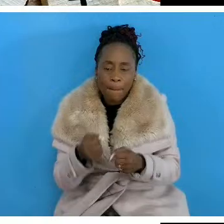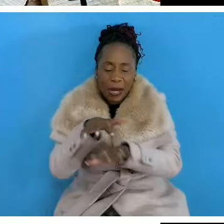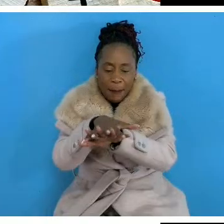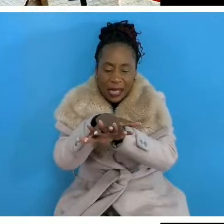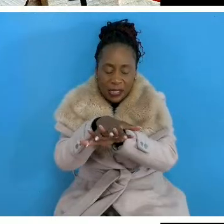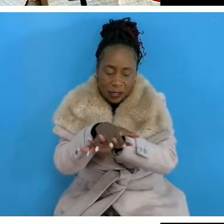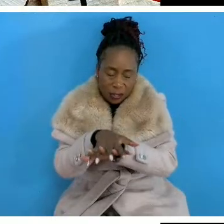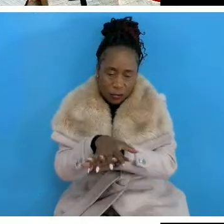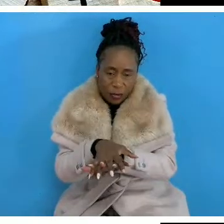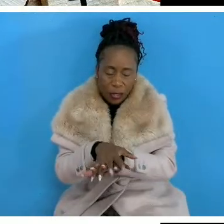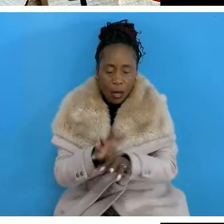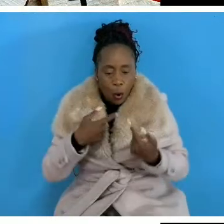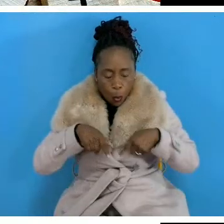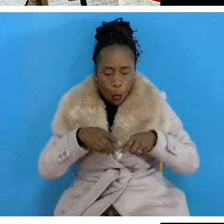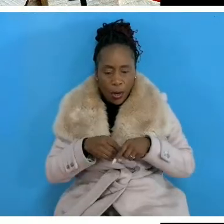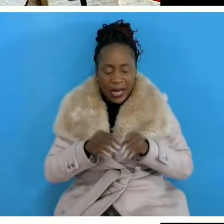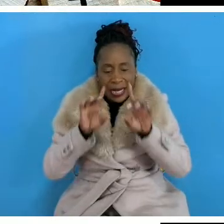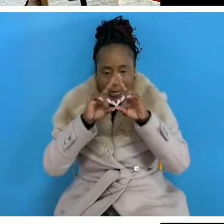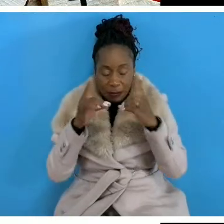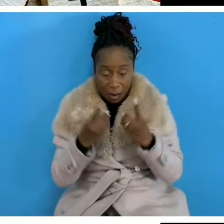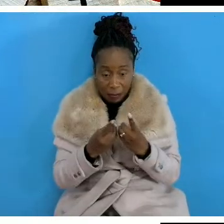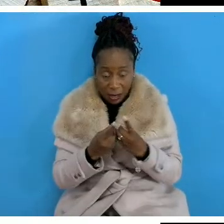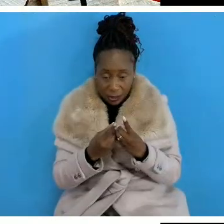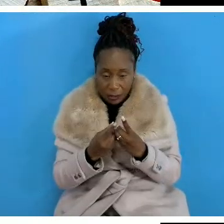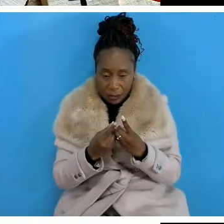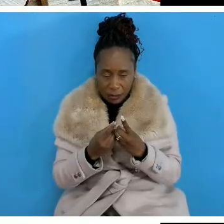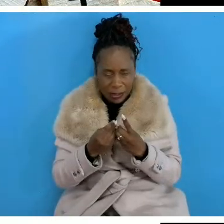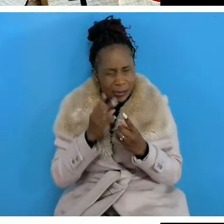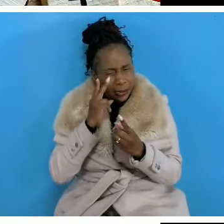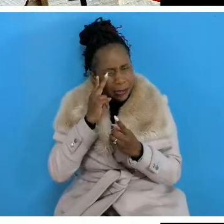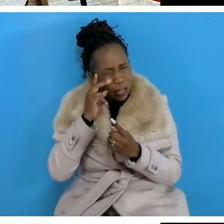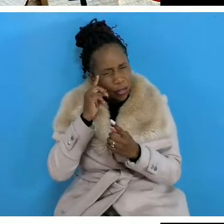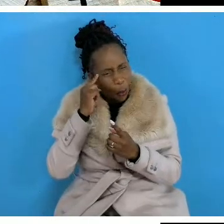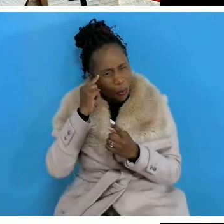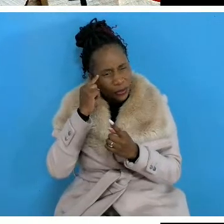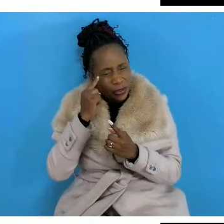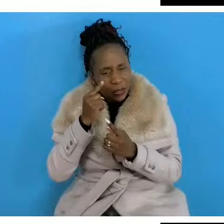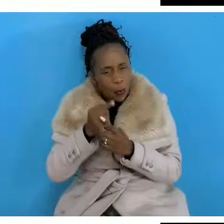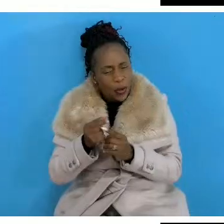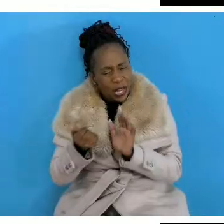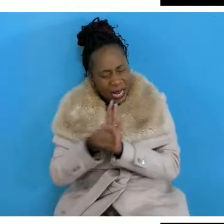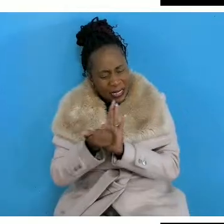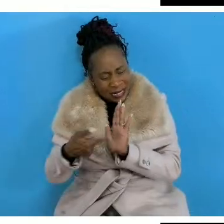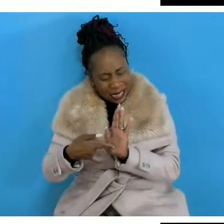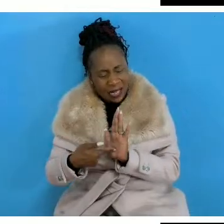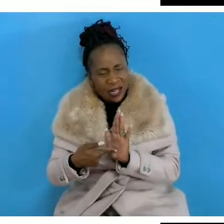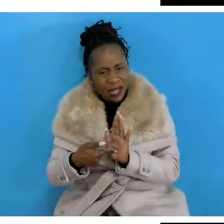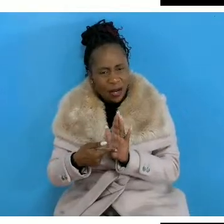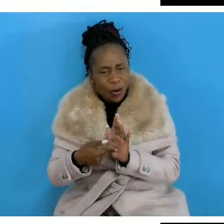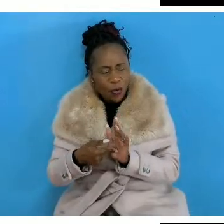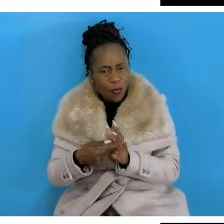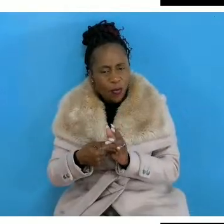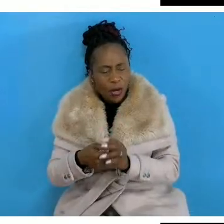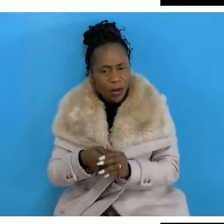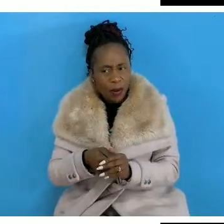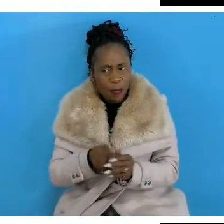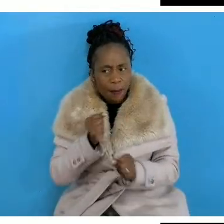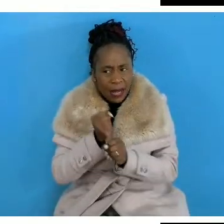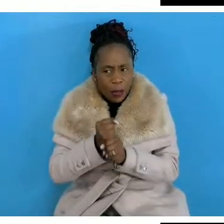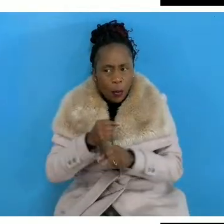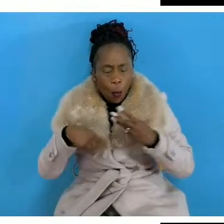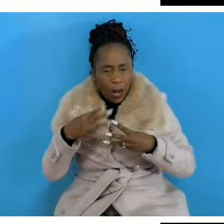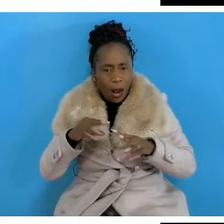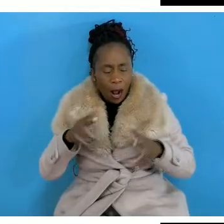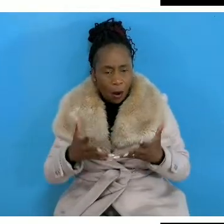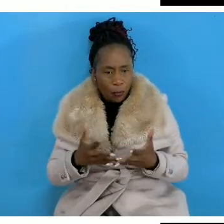a department, we've conceptualized implementing this legislation. Safe to say, we are